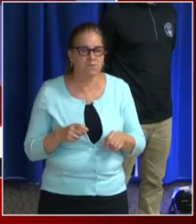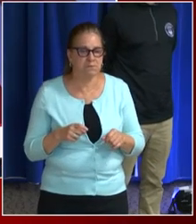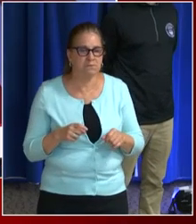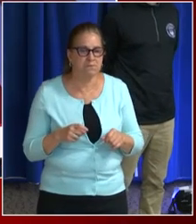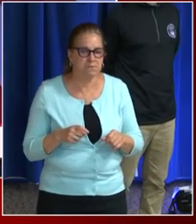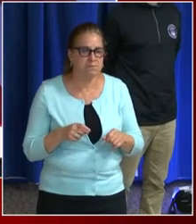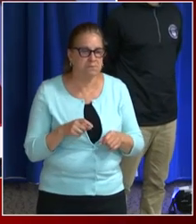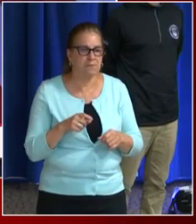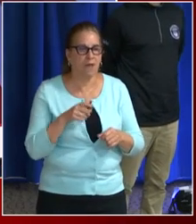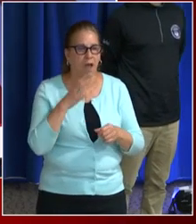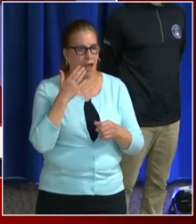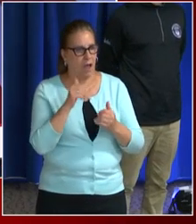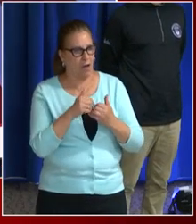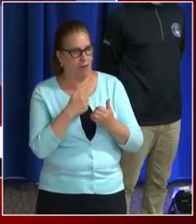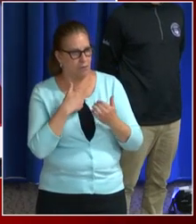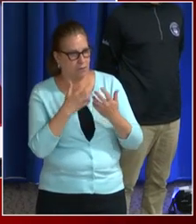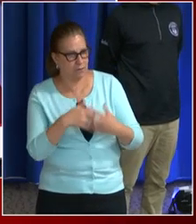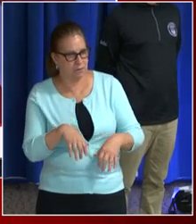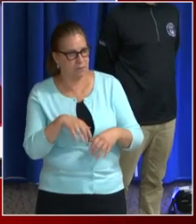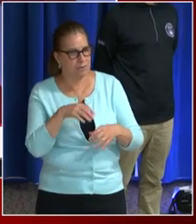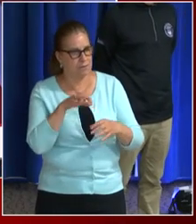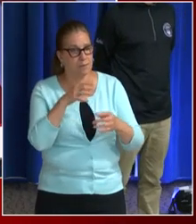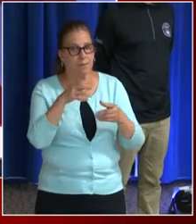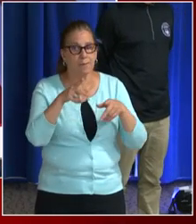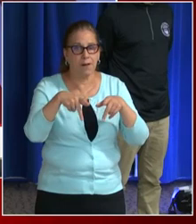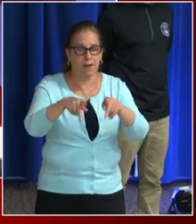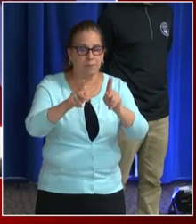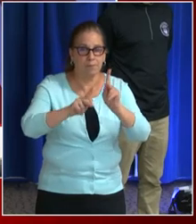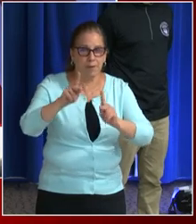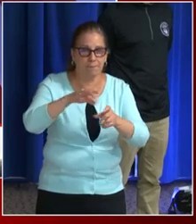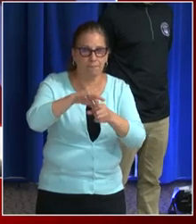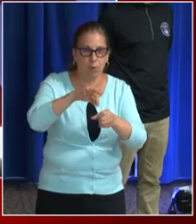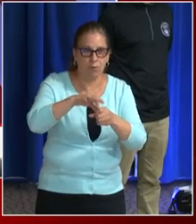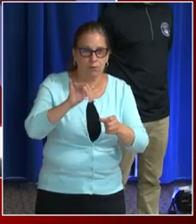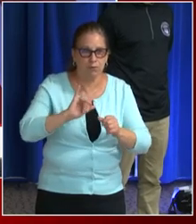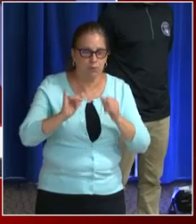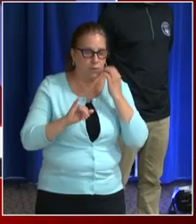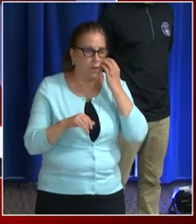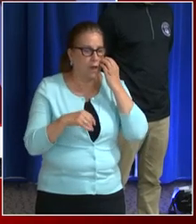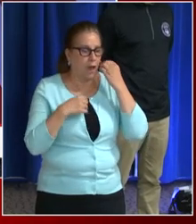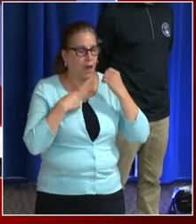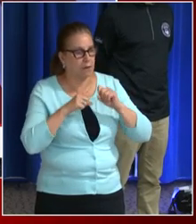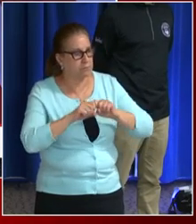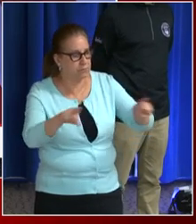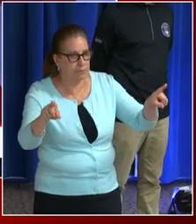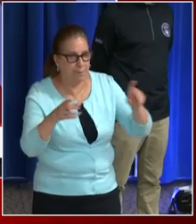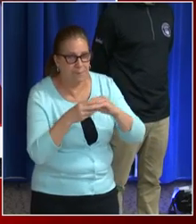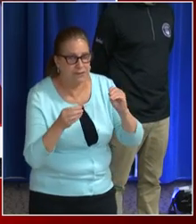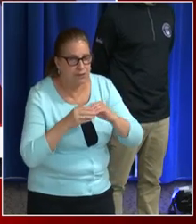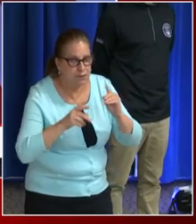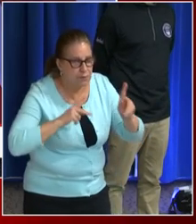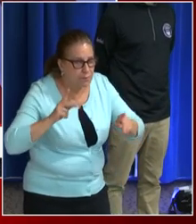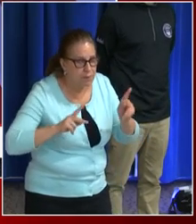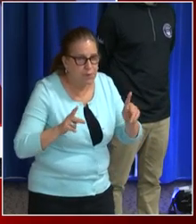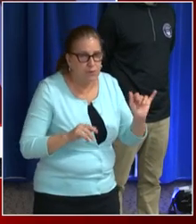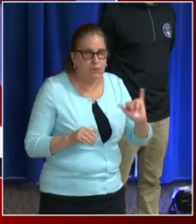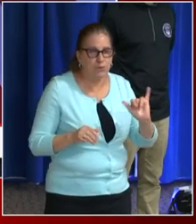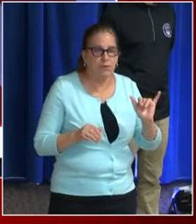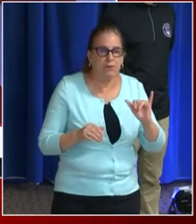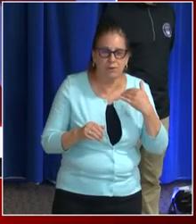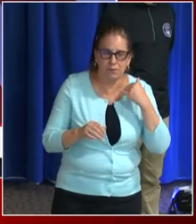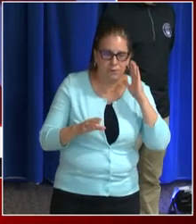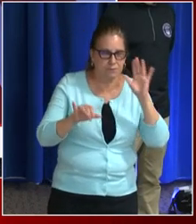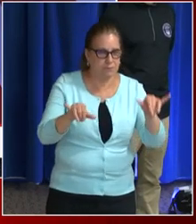and how we can send a clear message that you can vote all the way through 8 o'clock. And we're going to continue to amplify